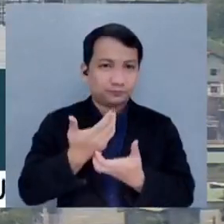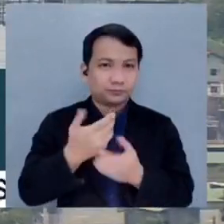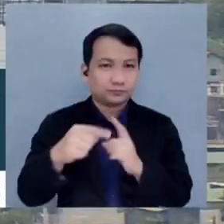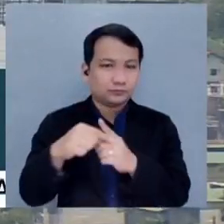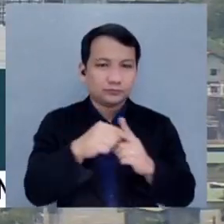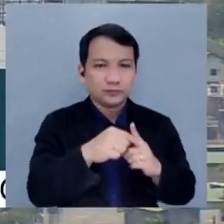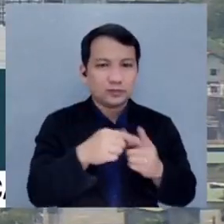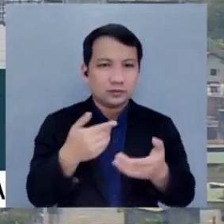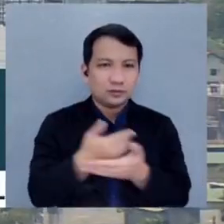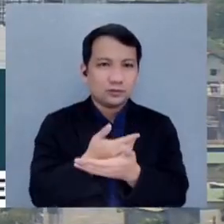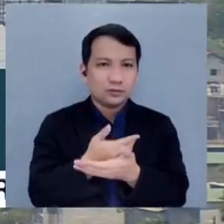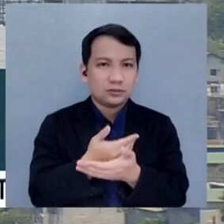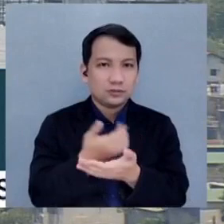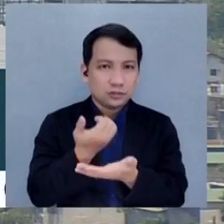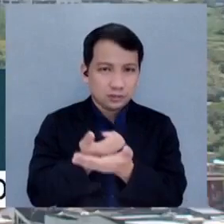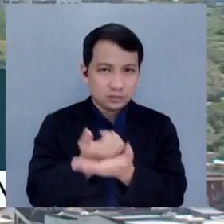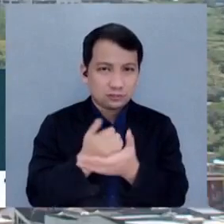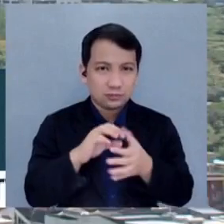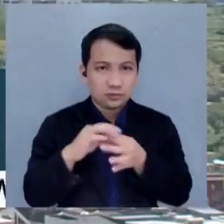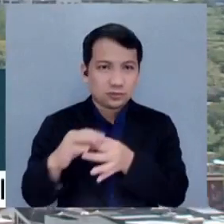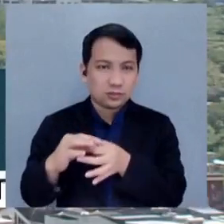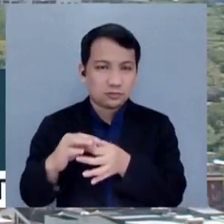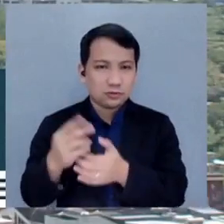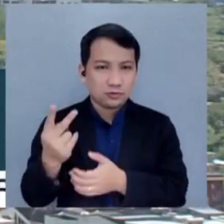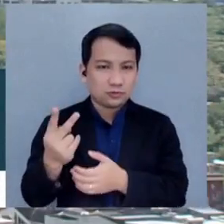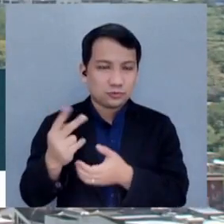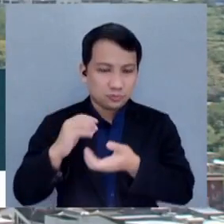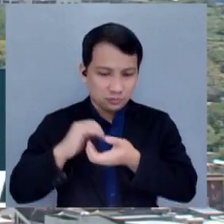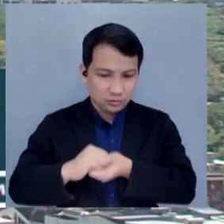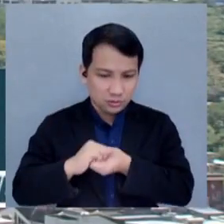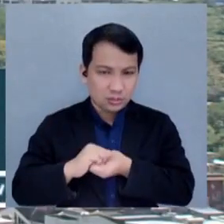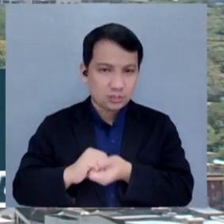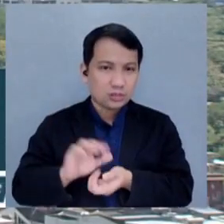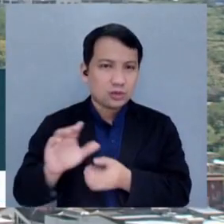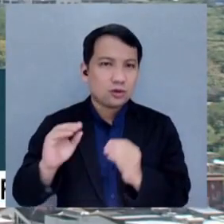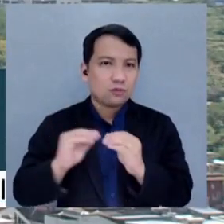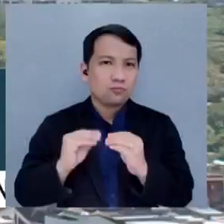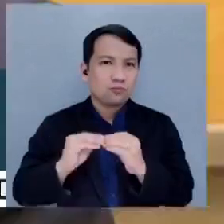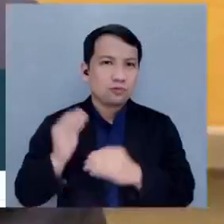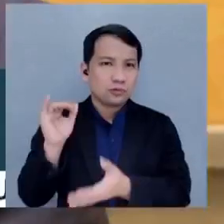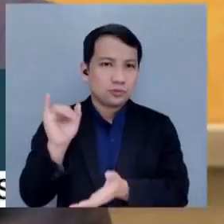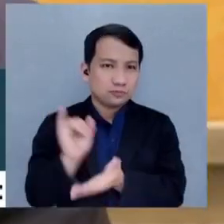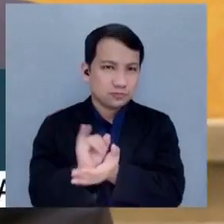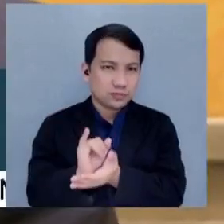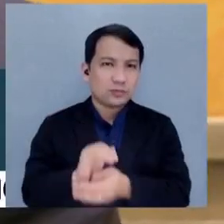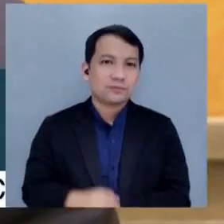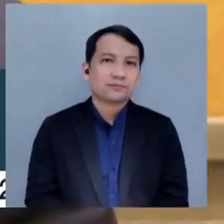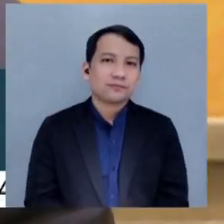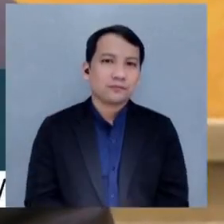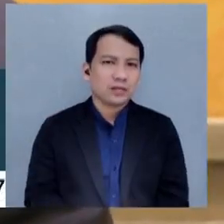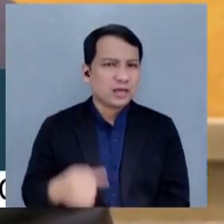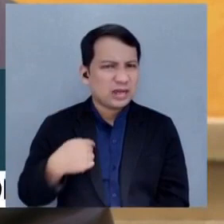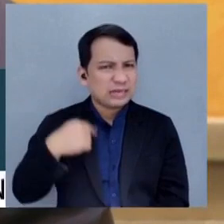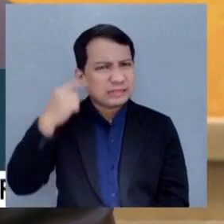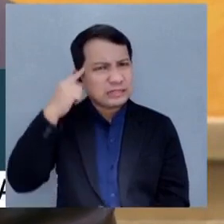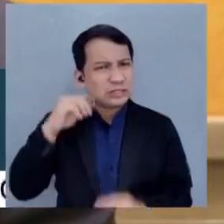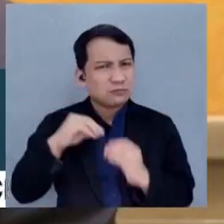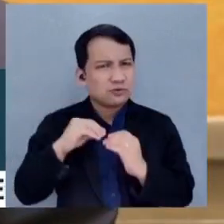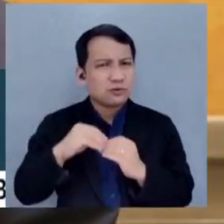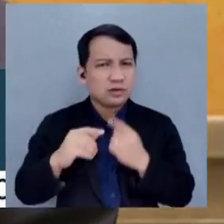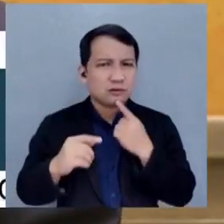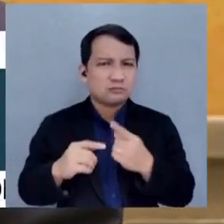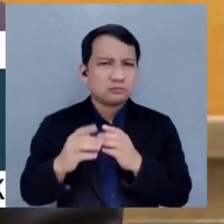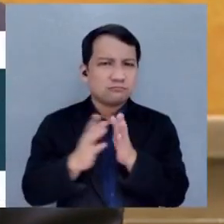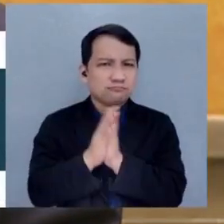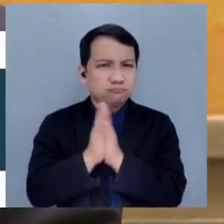renewed economic ties between the two nations, saying there may be more investments. I think there's huge excitement